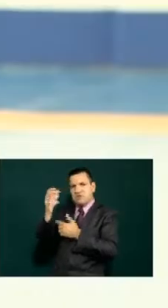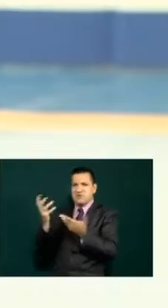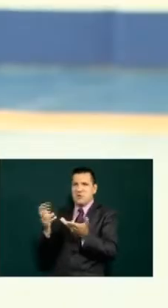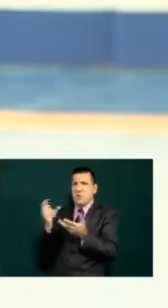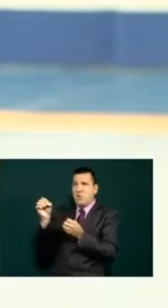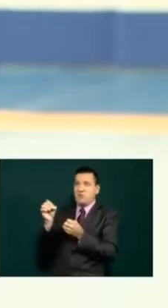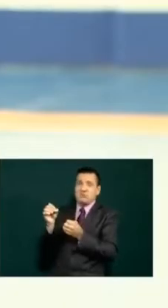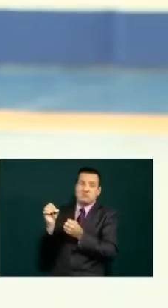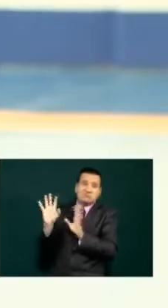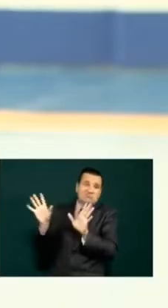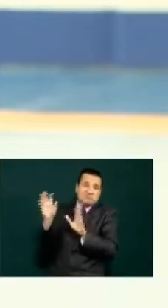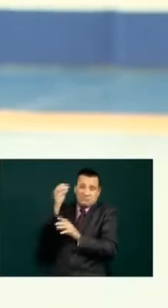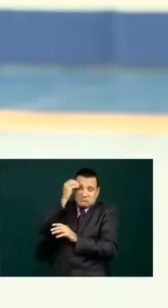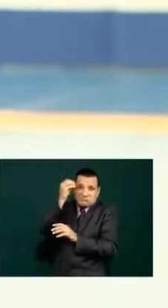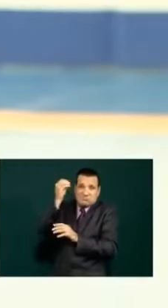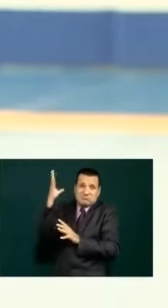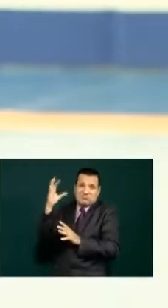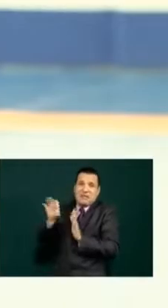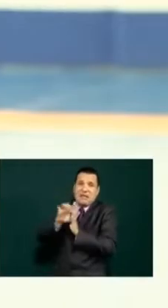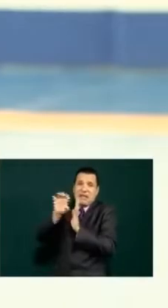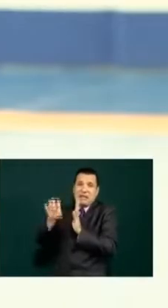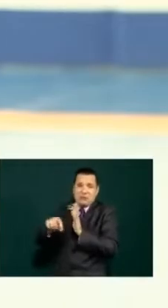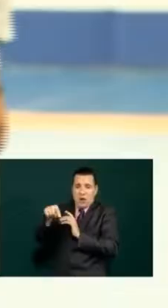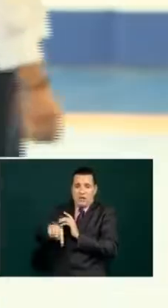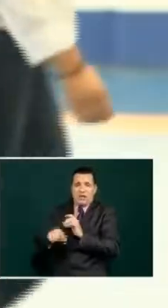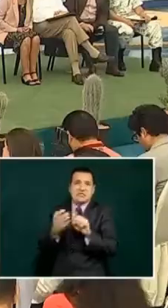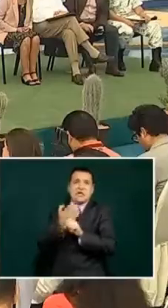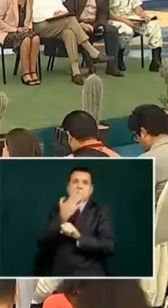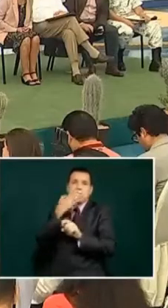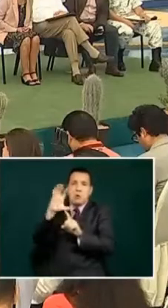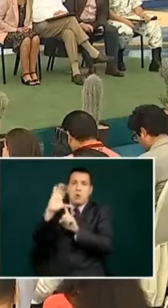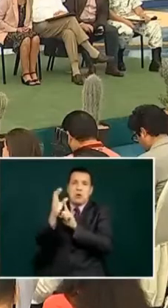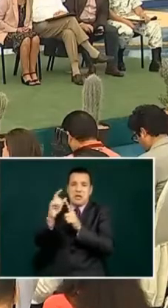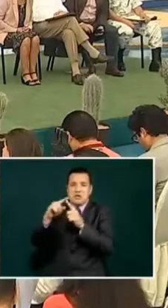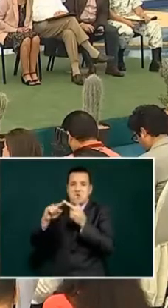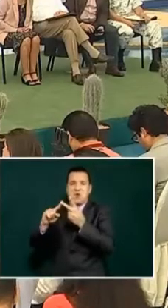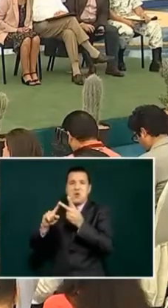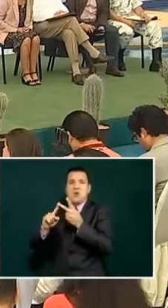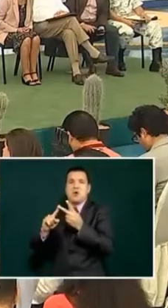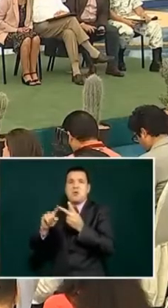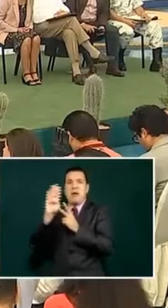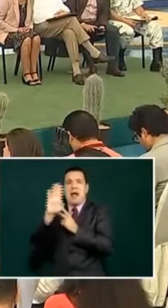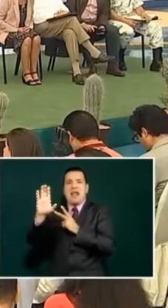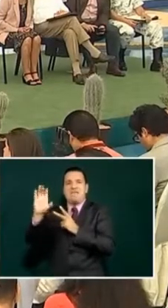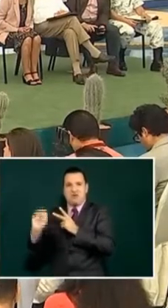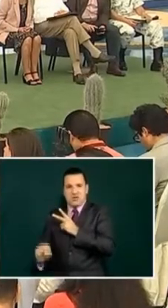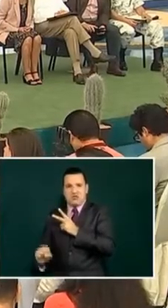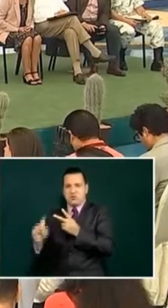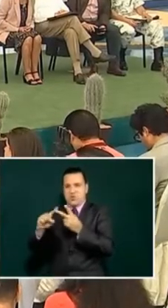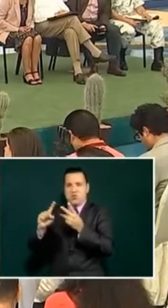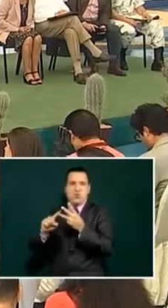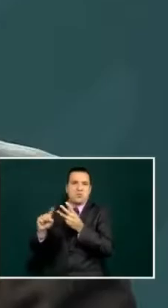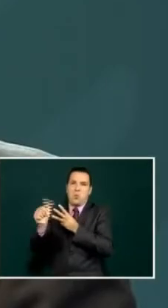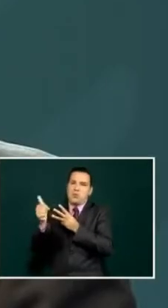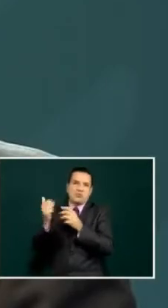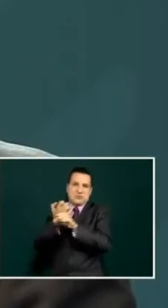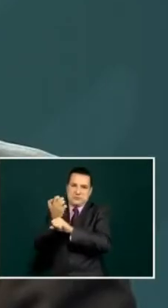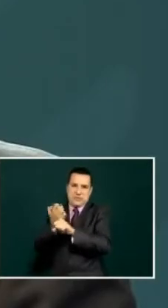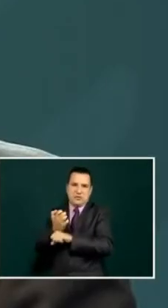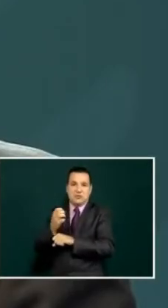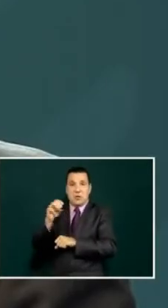do you give it as a loss like increase of Sonora in Baja California where Medina